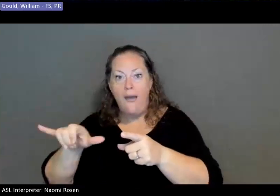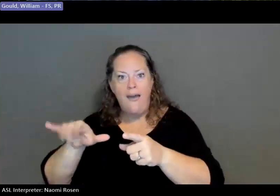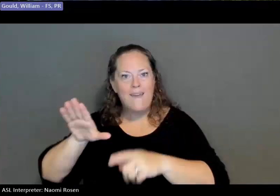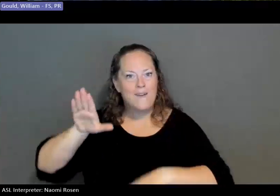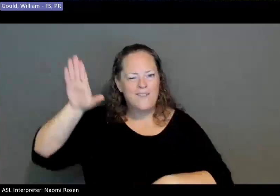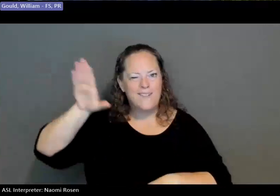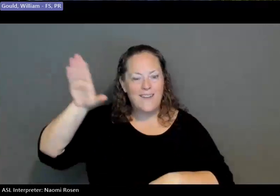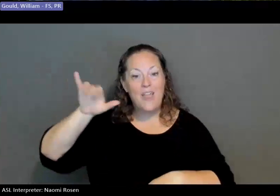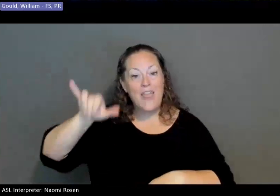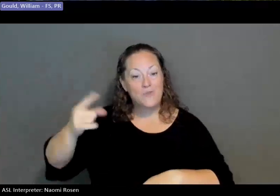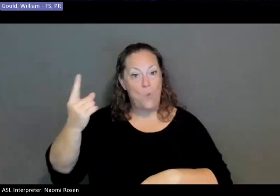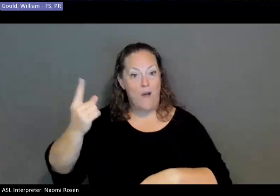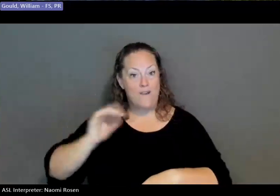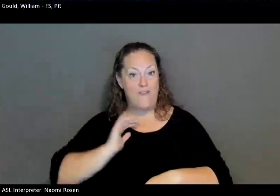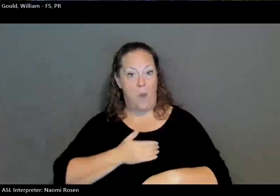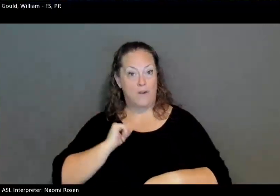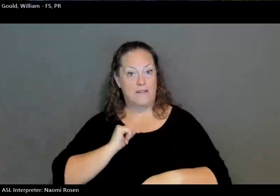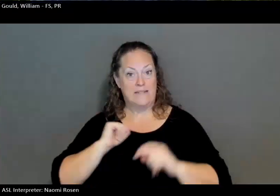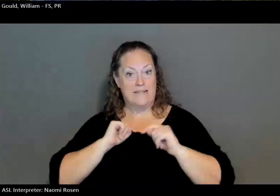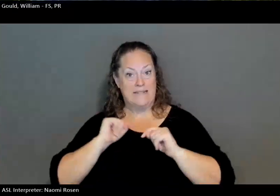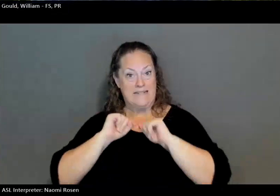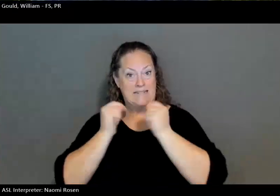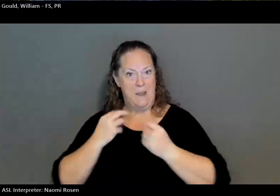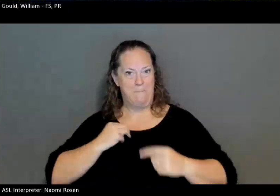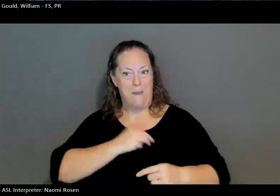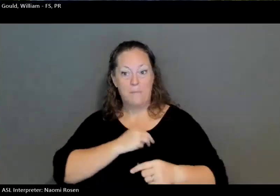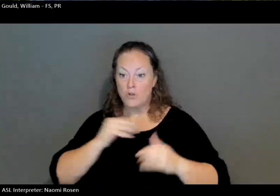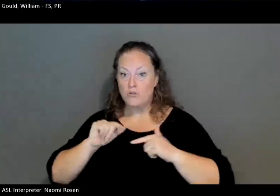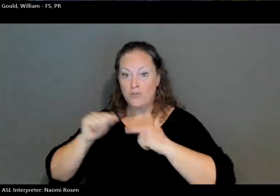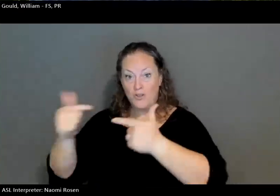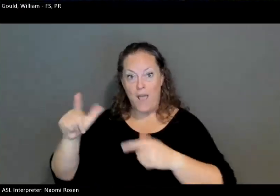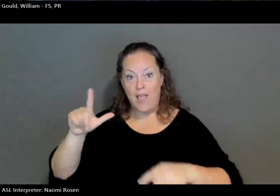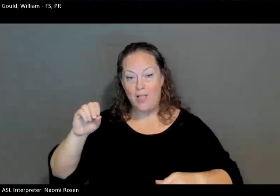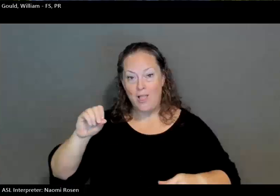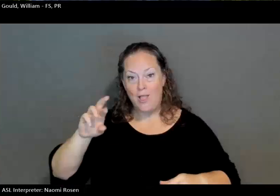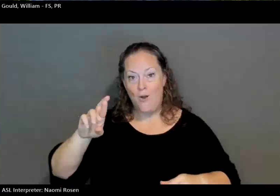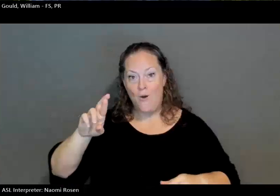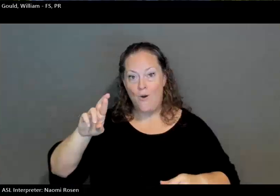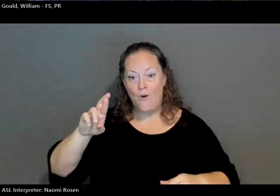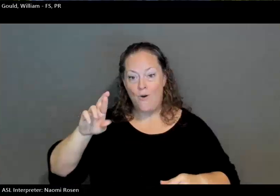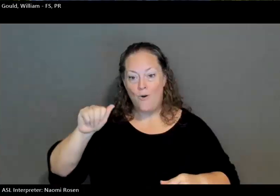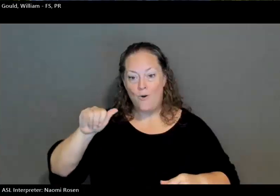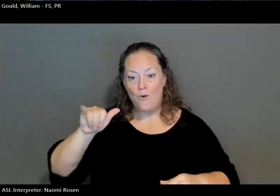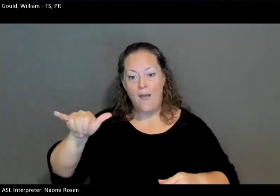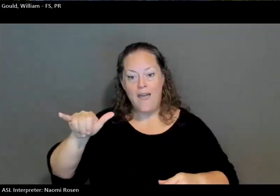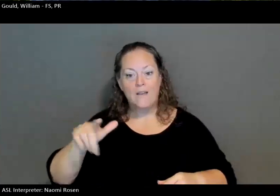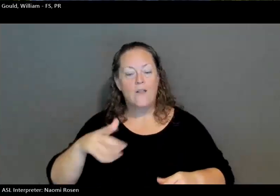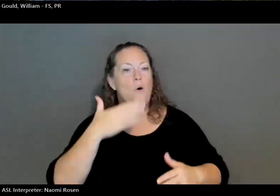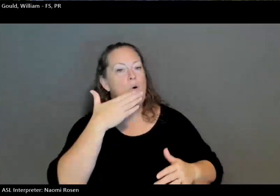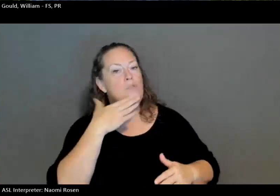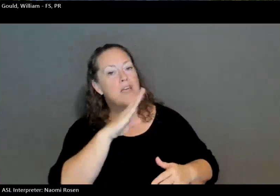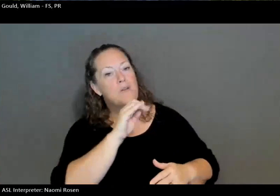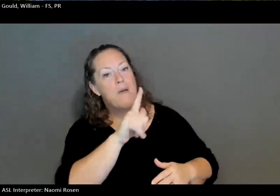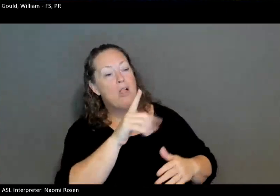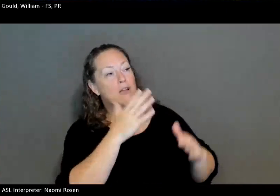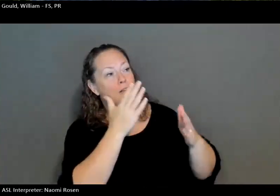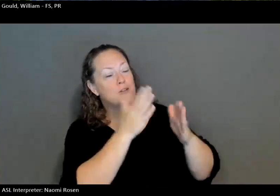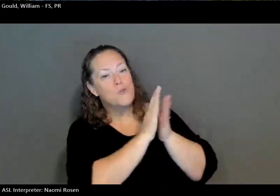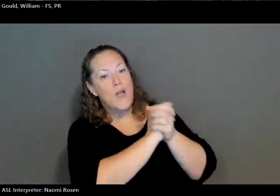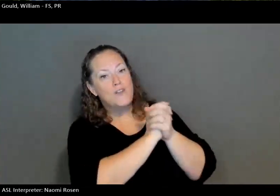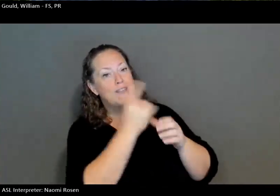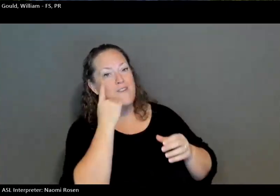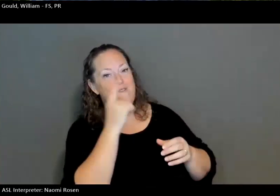Climate Hub team members. Lodorai. Yeah, thank you, Bill, and congratulations for the presentation, Diana and